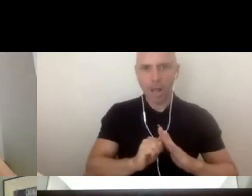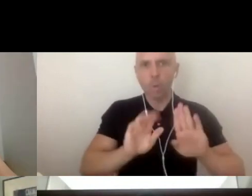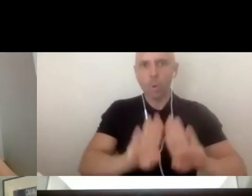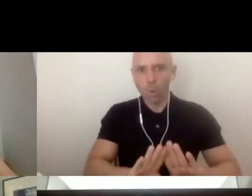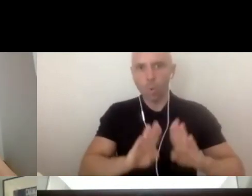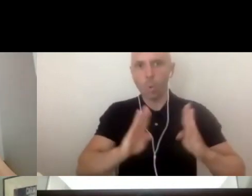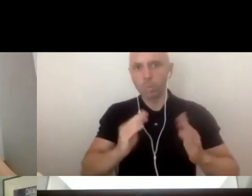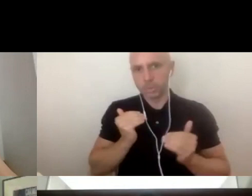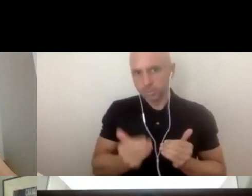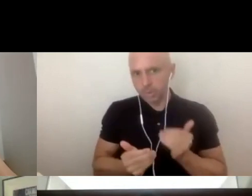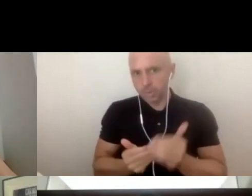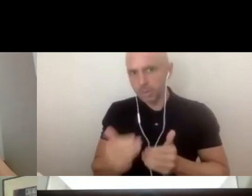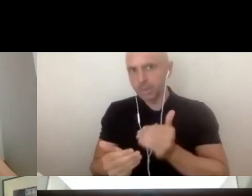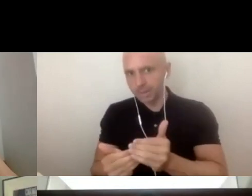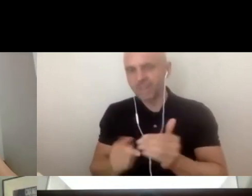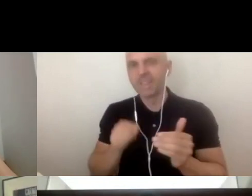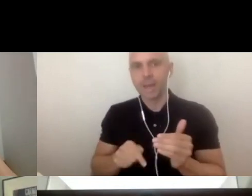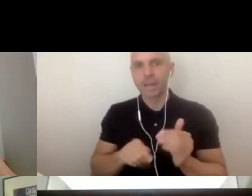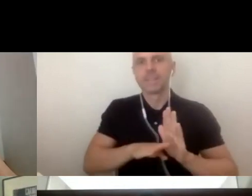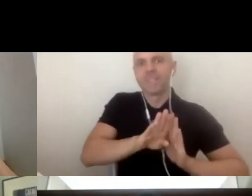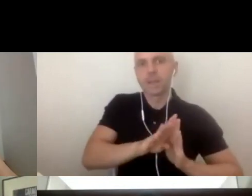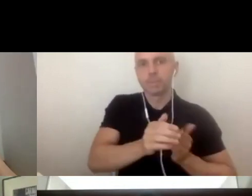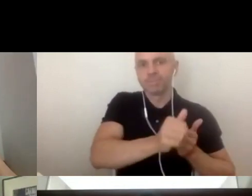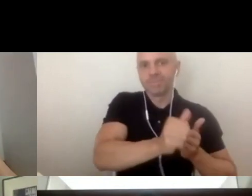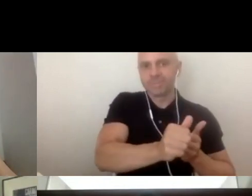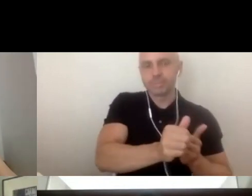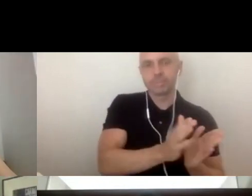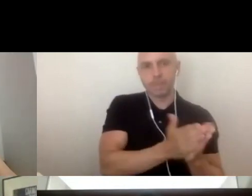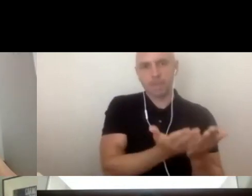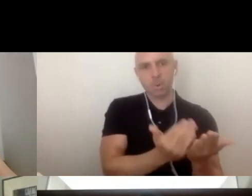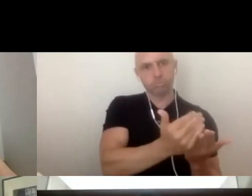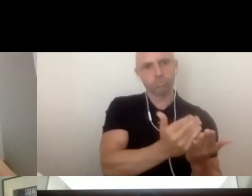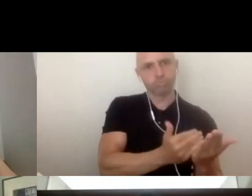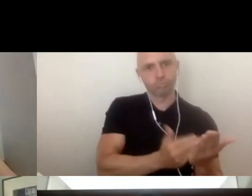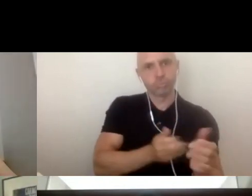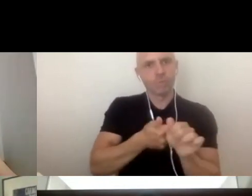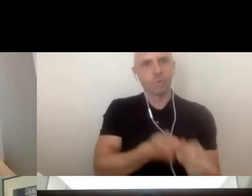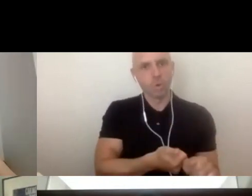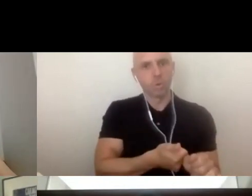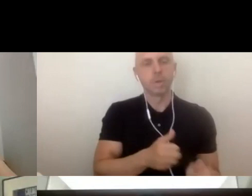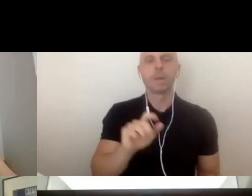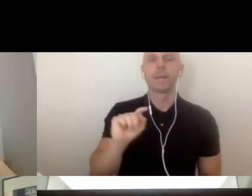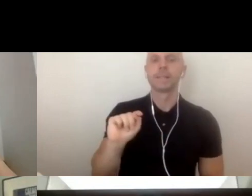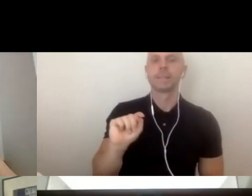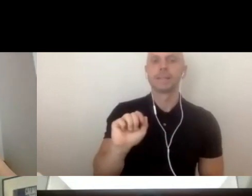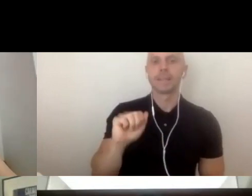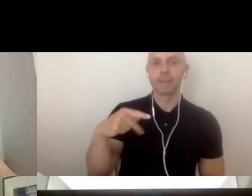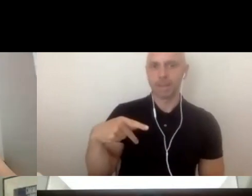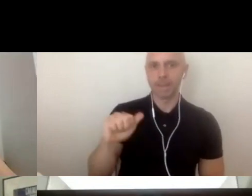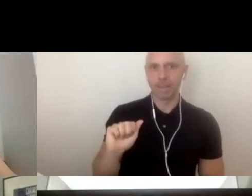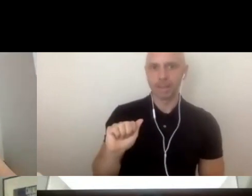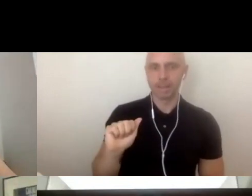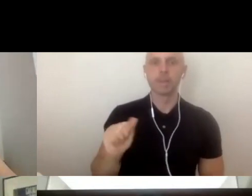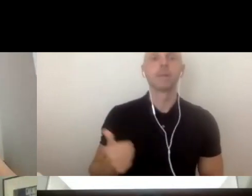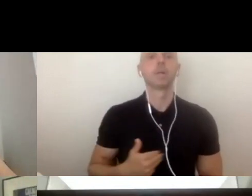collect in one space at a time. TAPA, Toronto Alliance for the Performing Arts, is also hard at work preparing